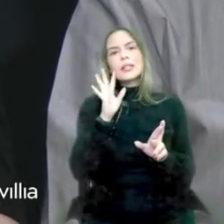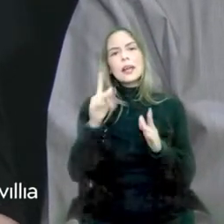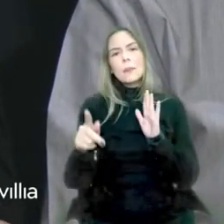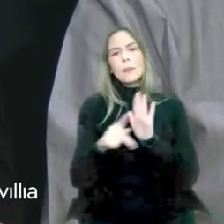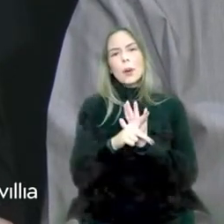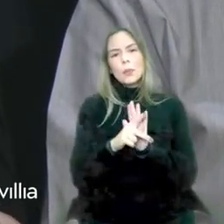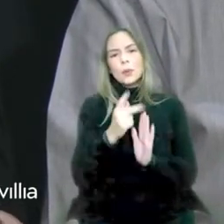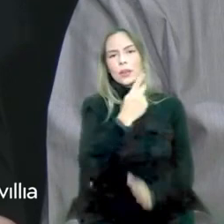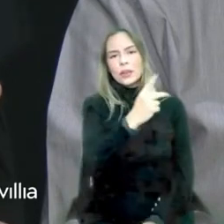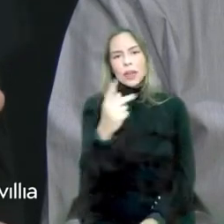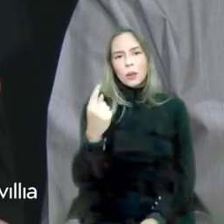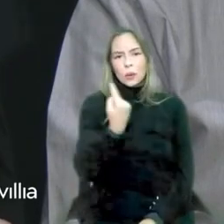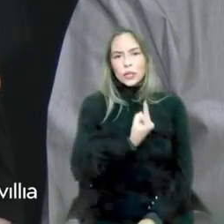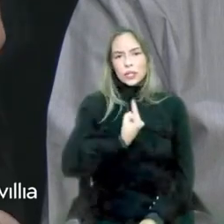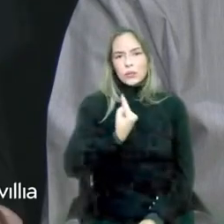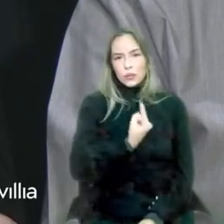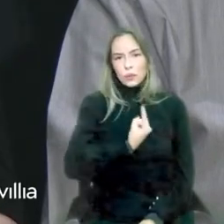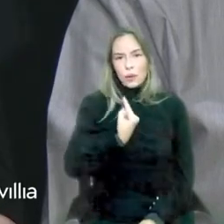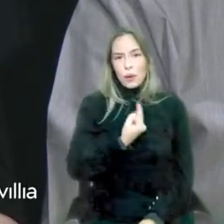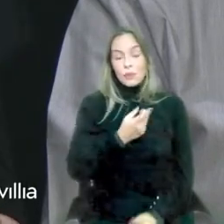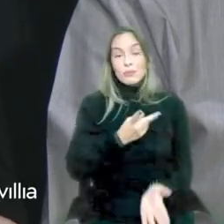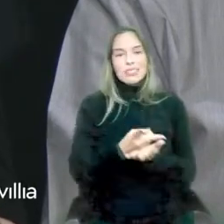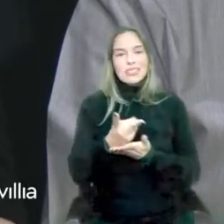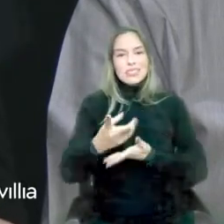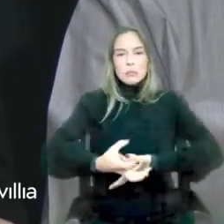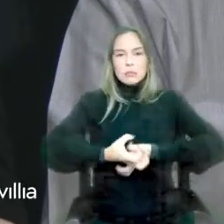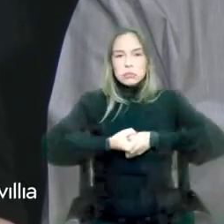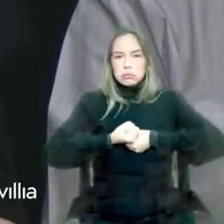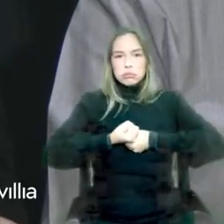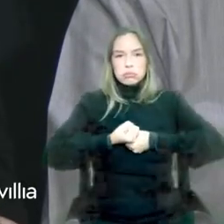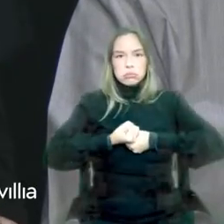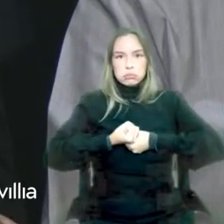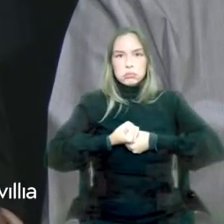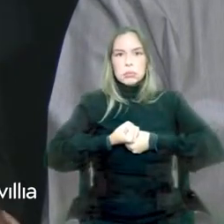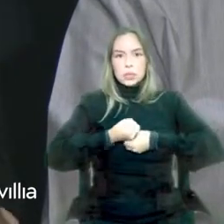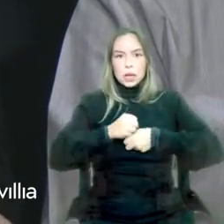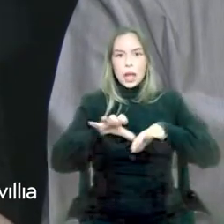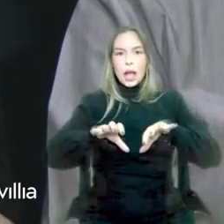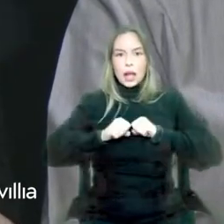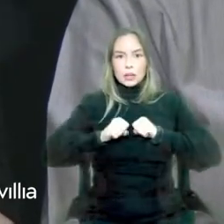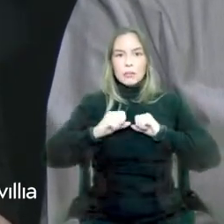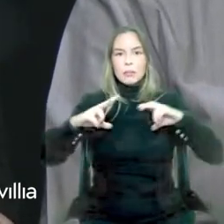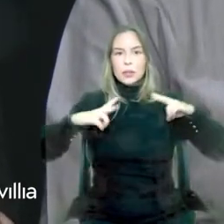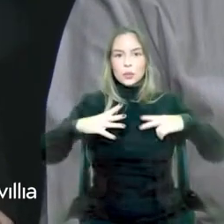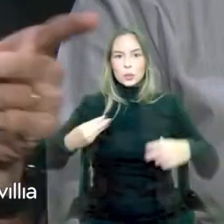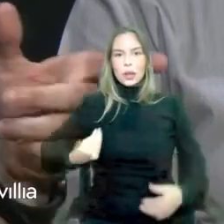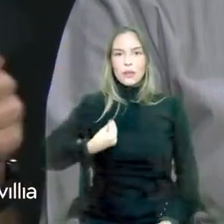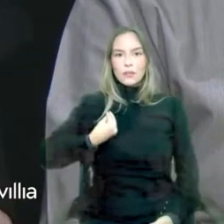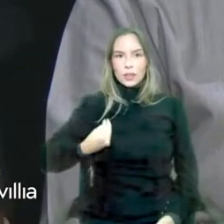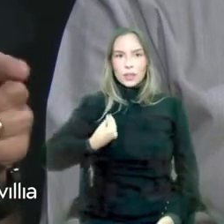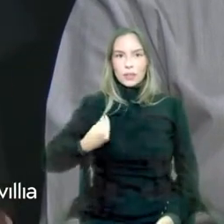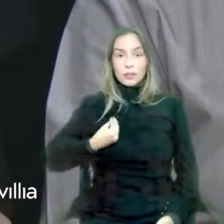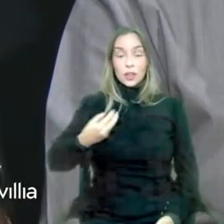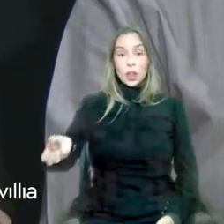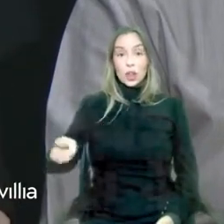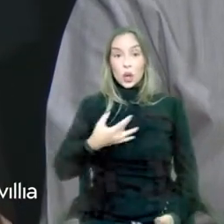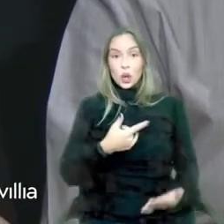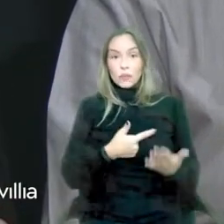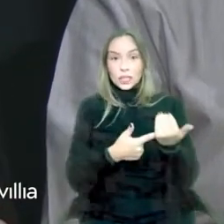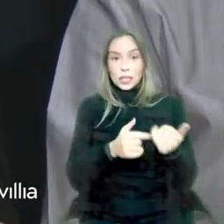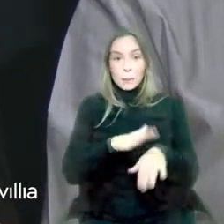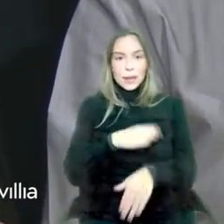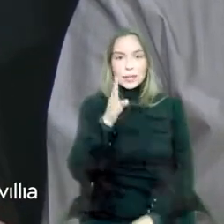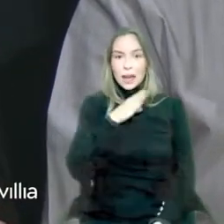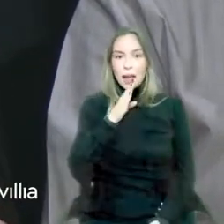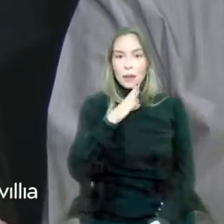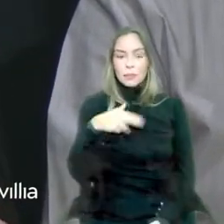all embracing and adopting in our personal lives these new technologies faster than we are doing as big